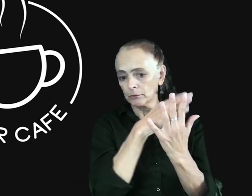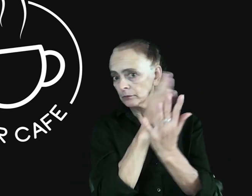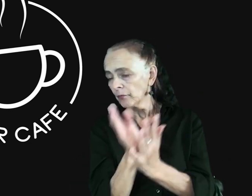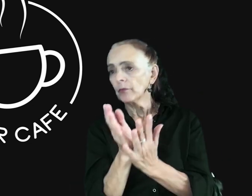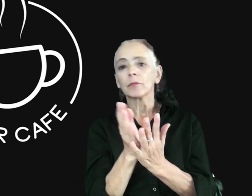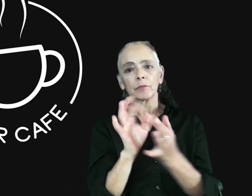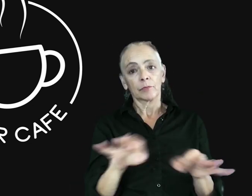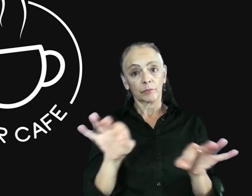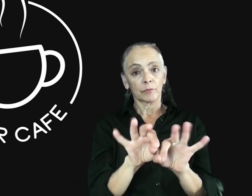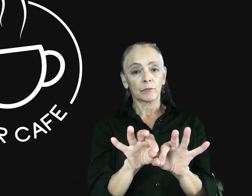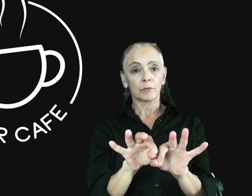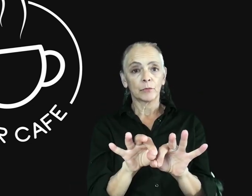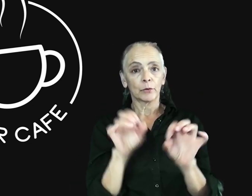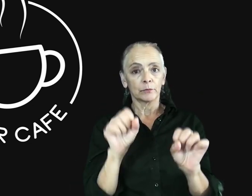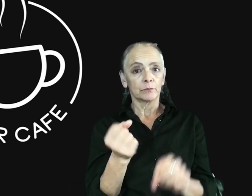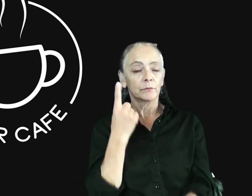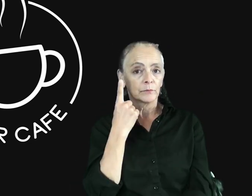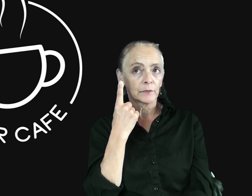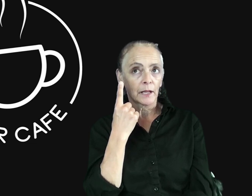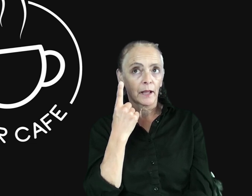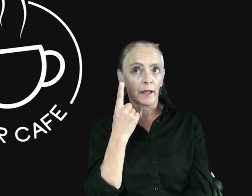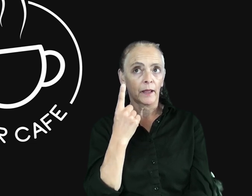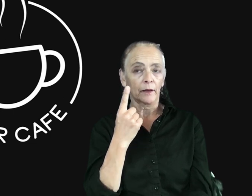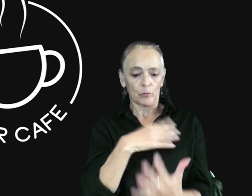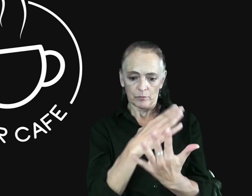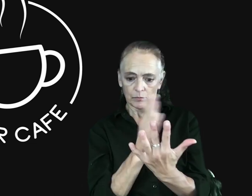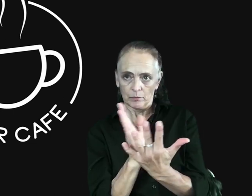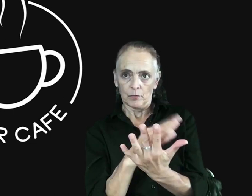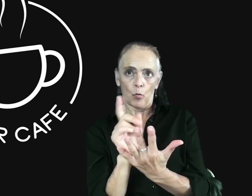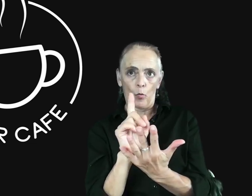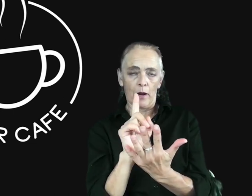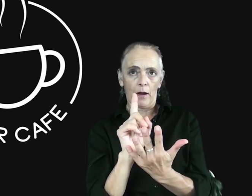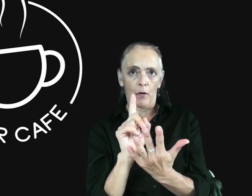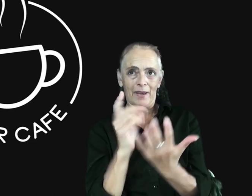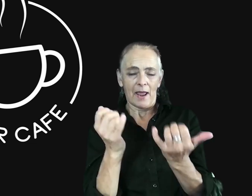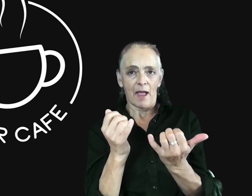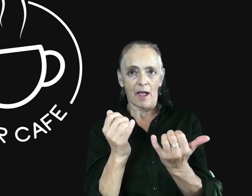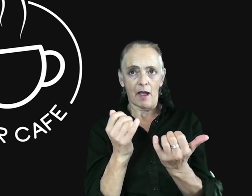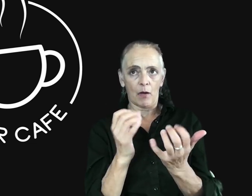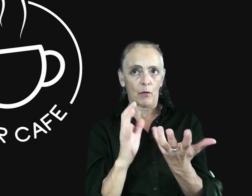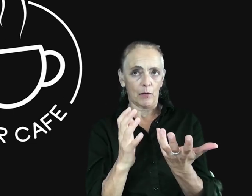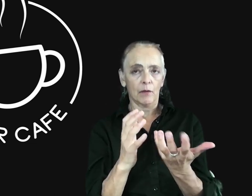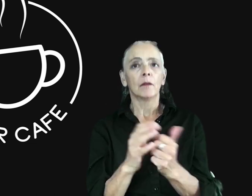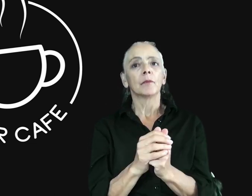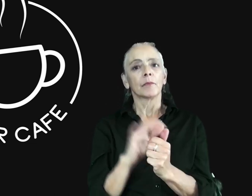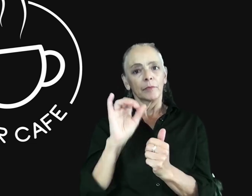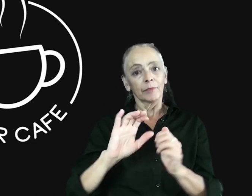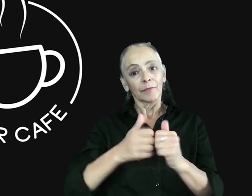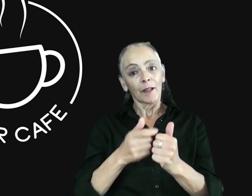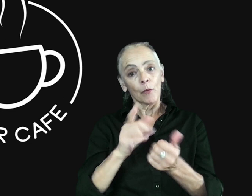really important to be able to understand where where you are and how that fits in and that's how you're really